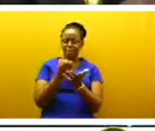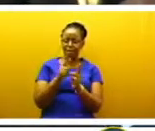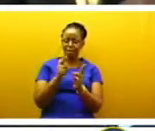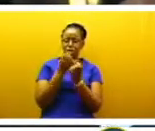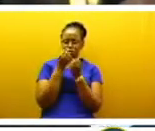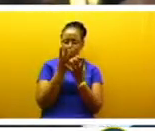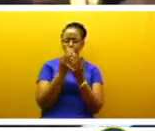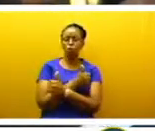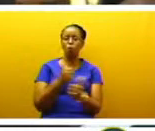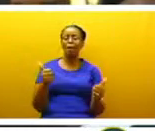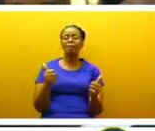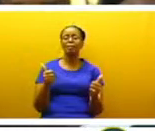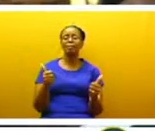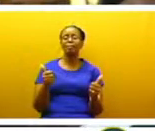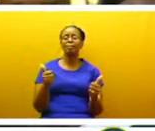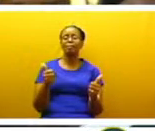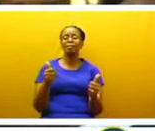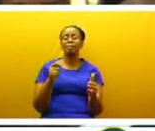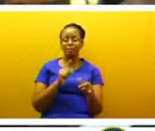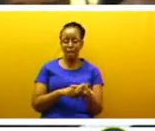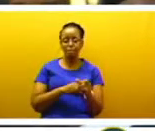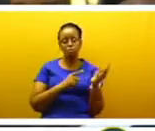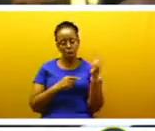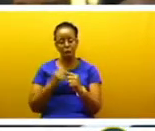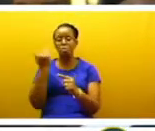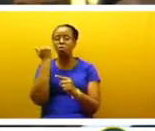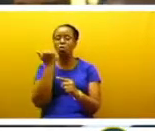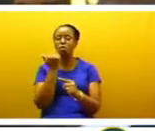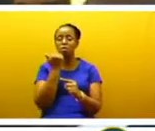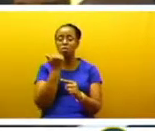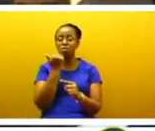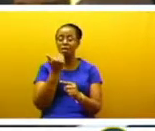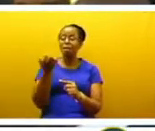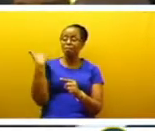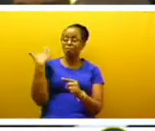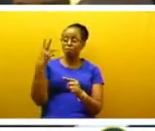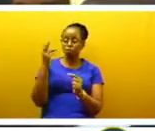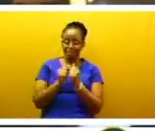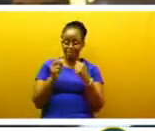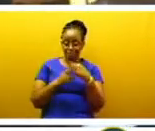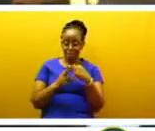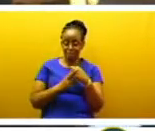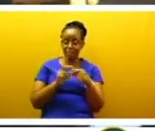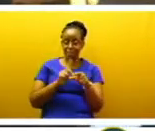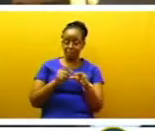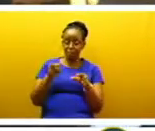in 2017, when he had a similar petition before your lordships,